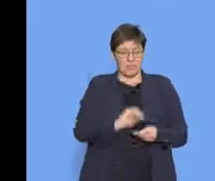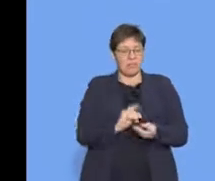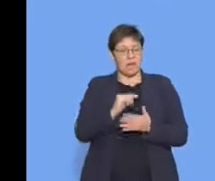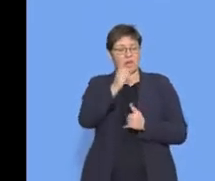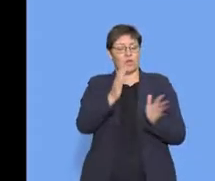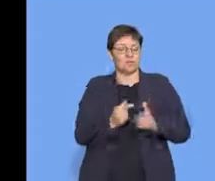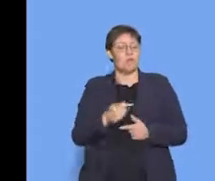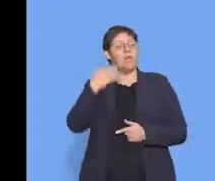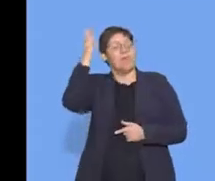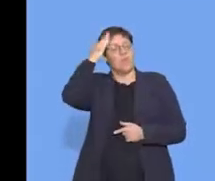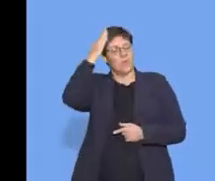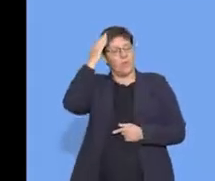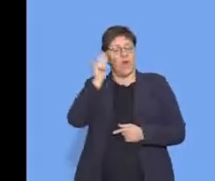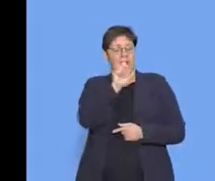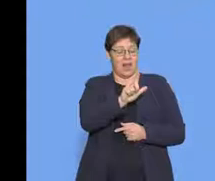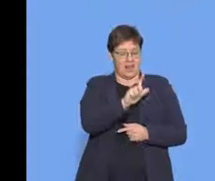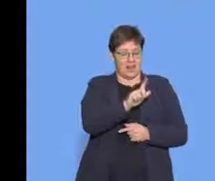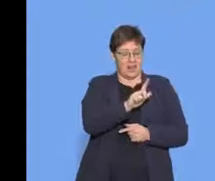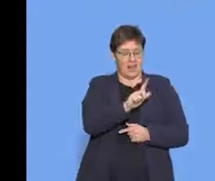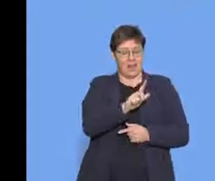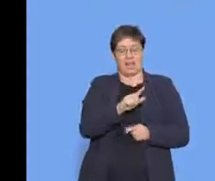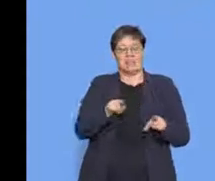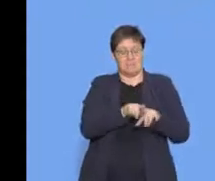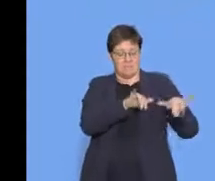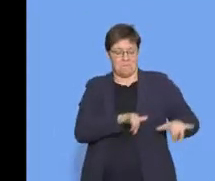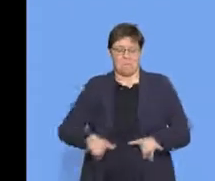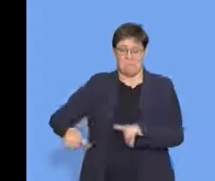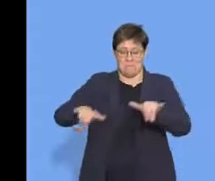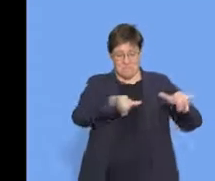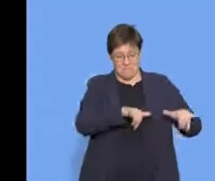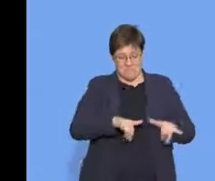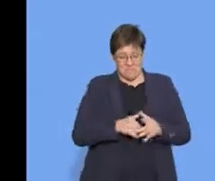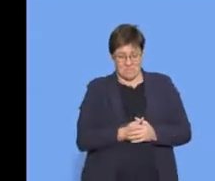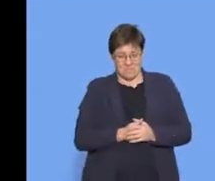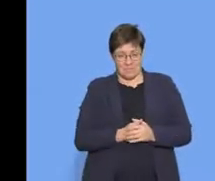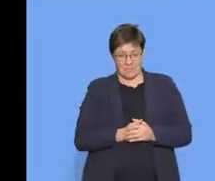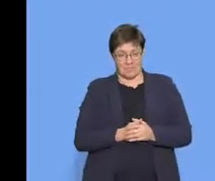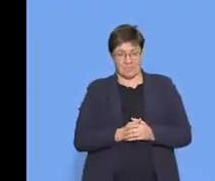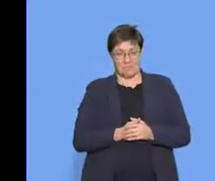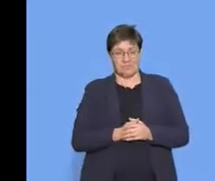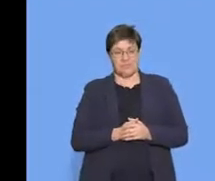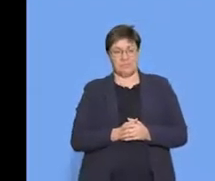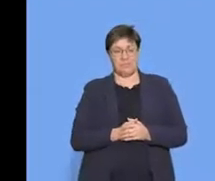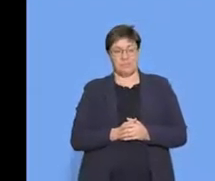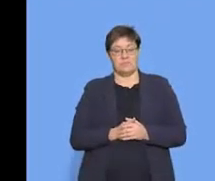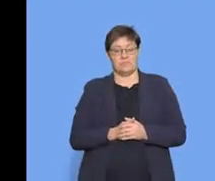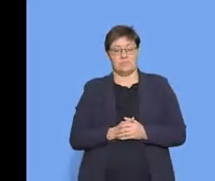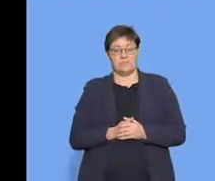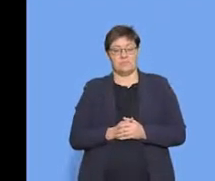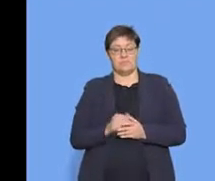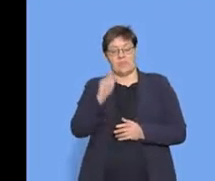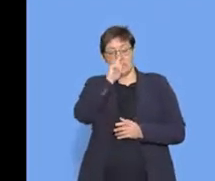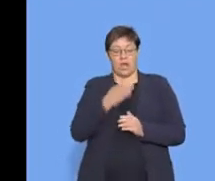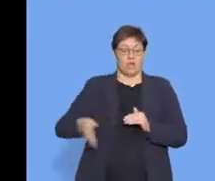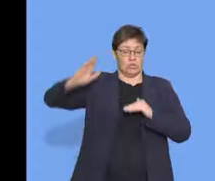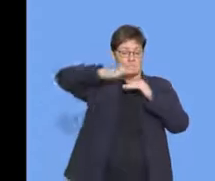about a cube is I know that the lengths are all common. So if I look, for instance,